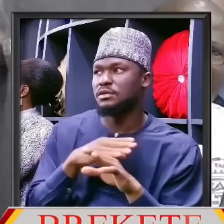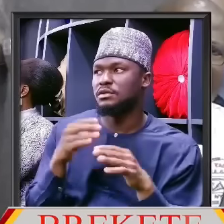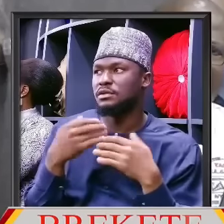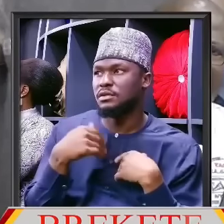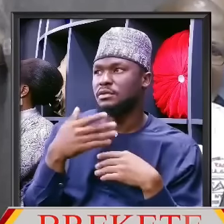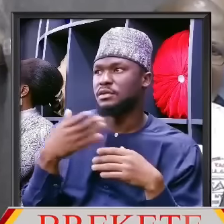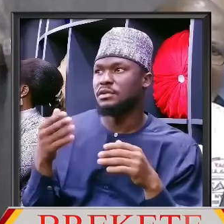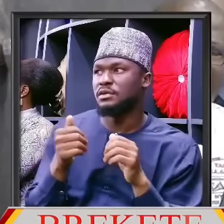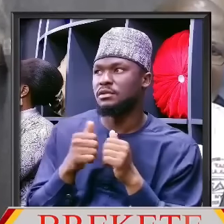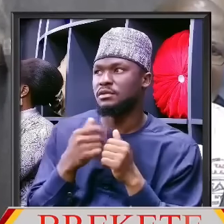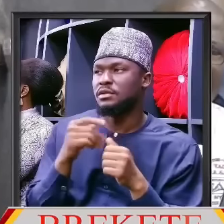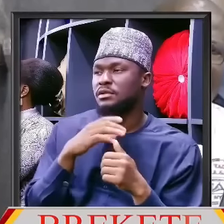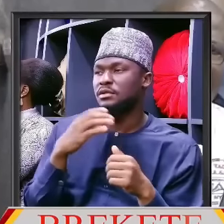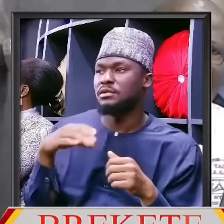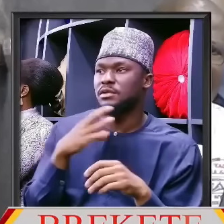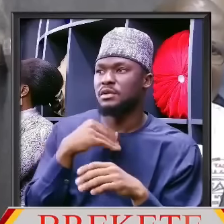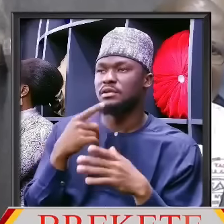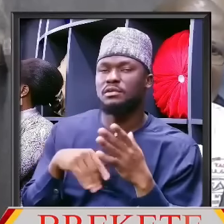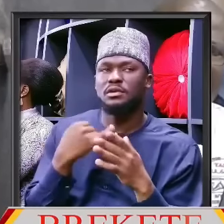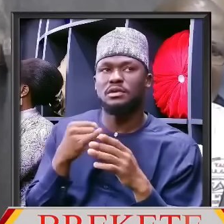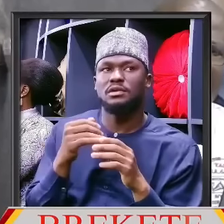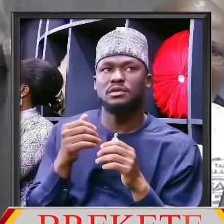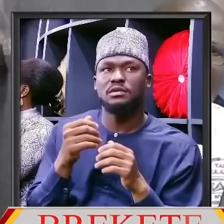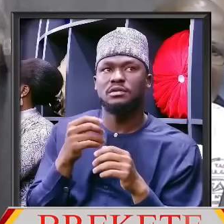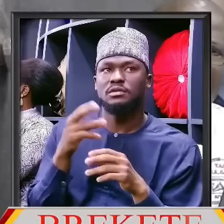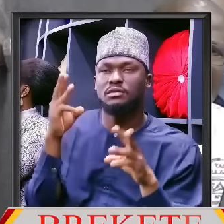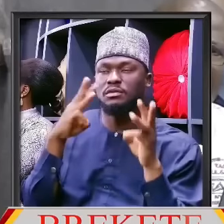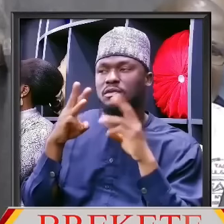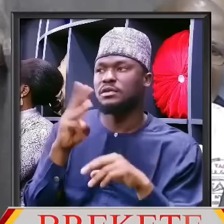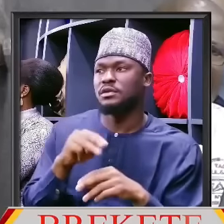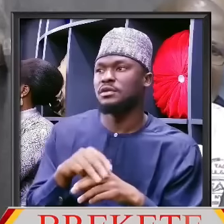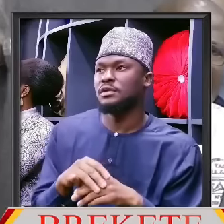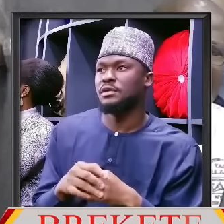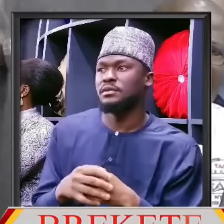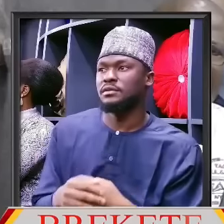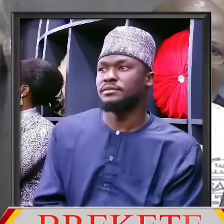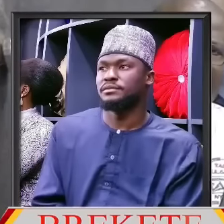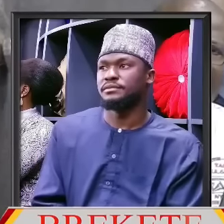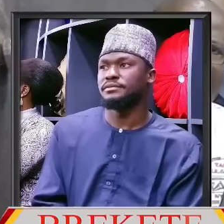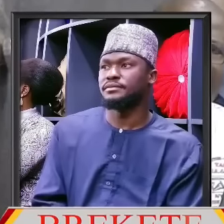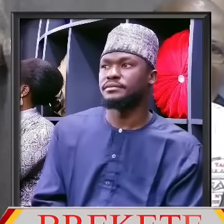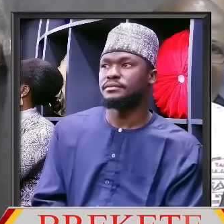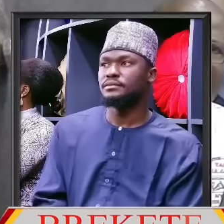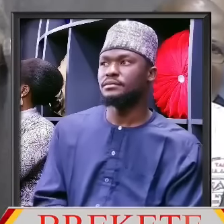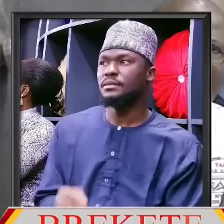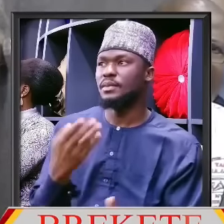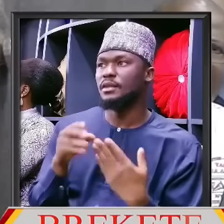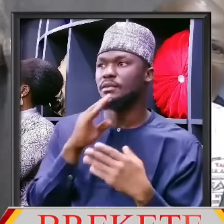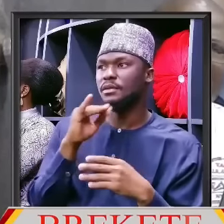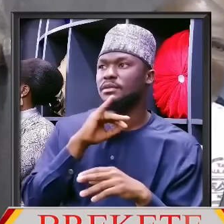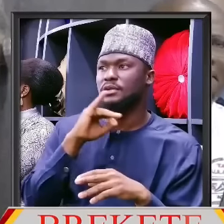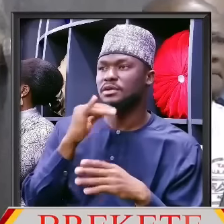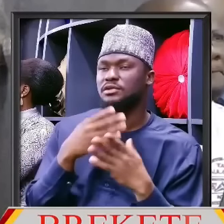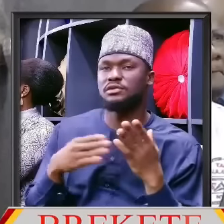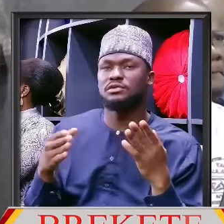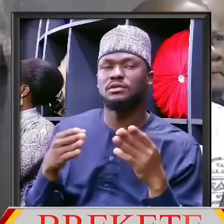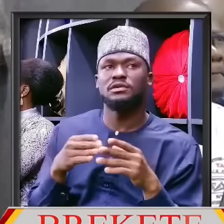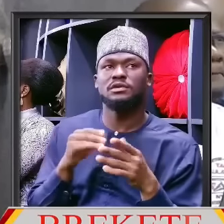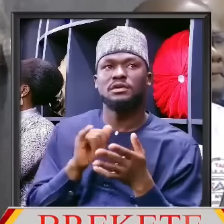the matter we did before them. House get their own matter. Where did they resolve? Maybe it's a coincidence. The first way they chair that